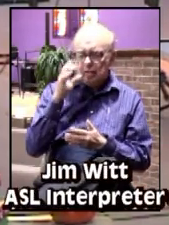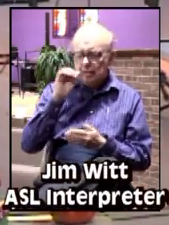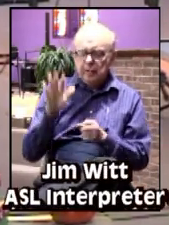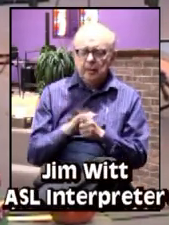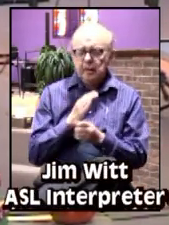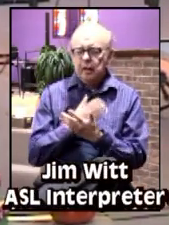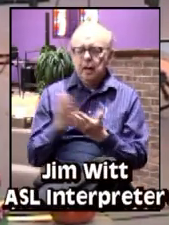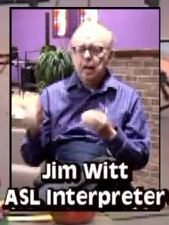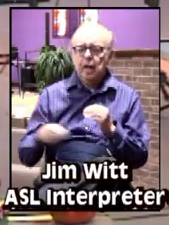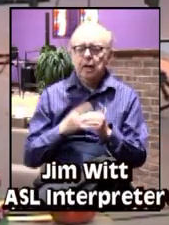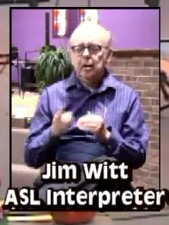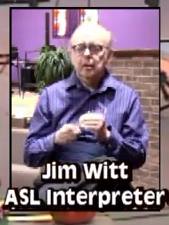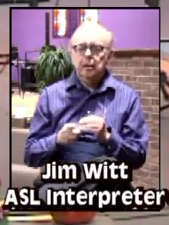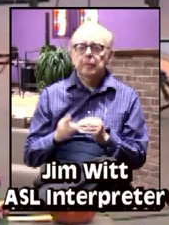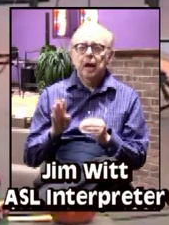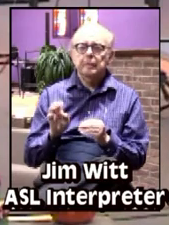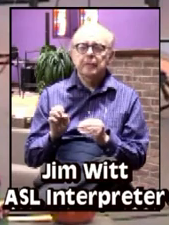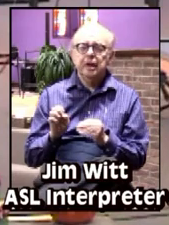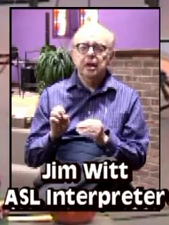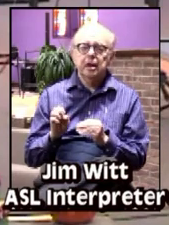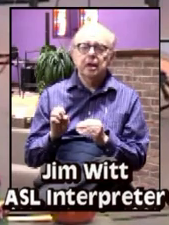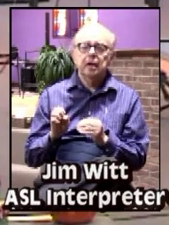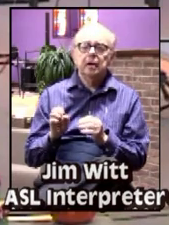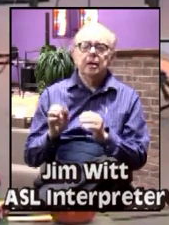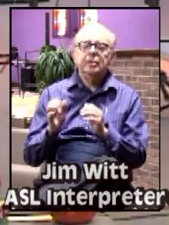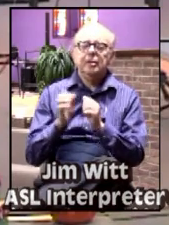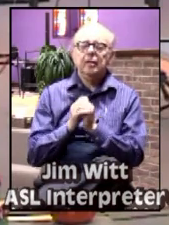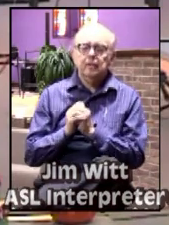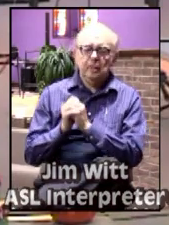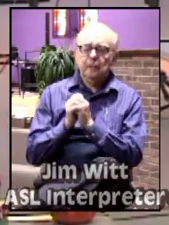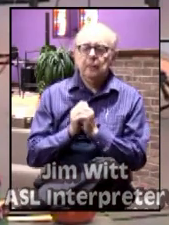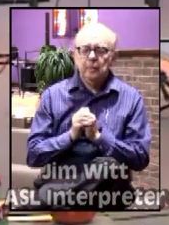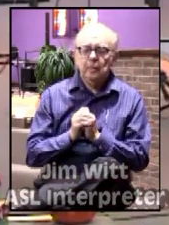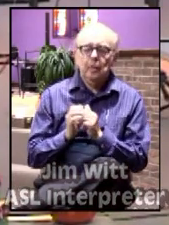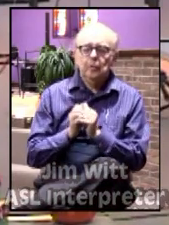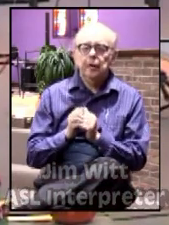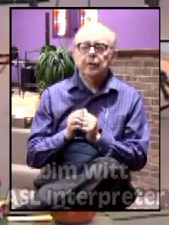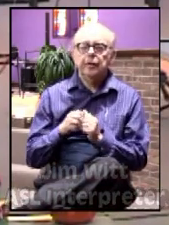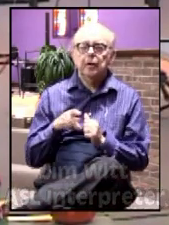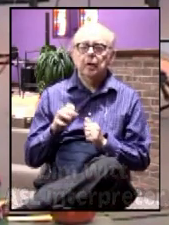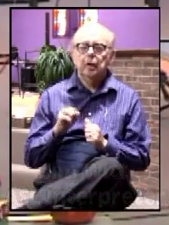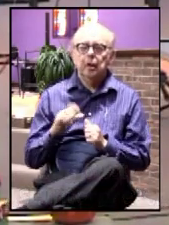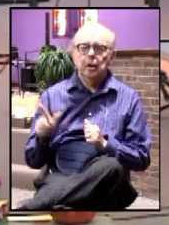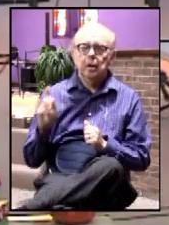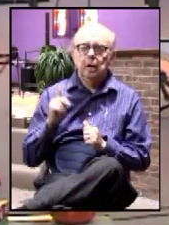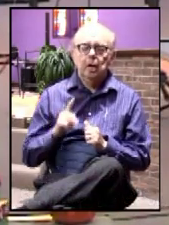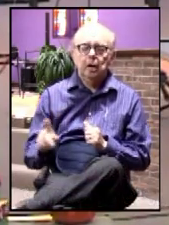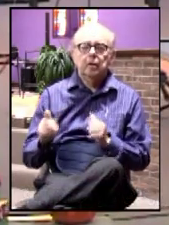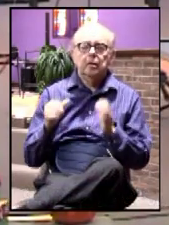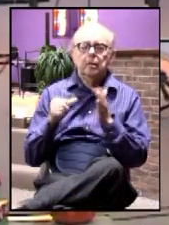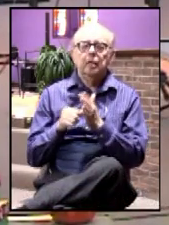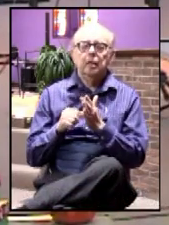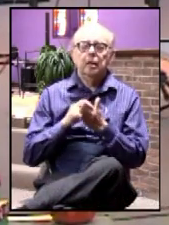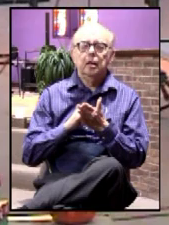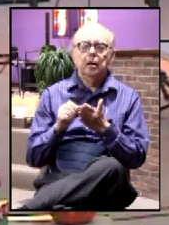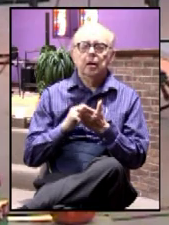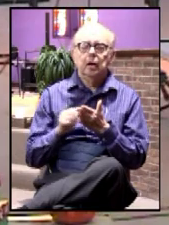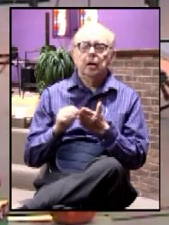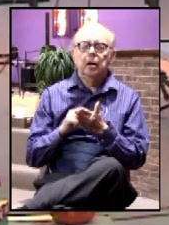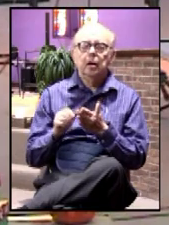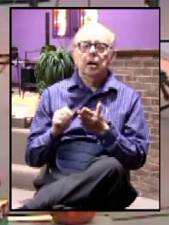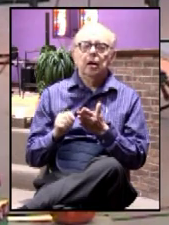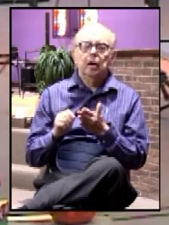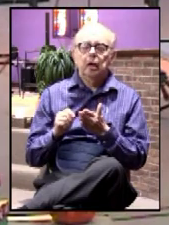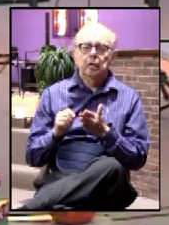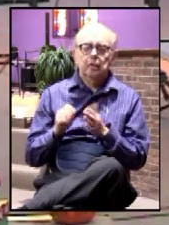theme about being together, coming from Paul in his letter that he wrote to the